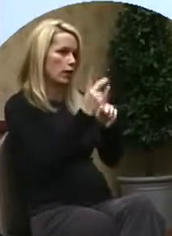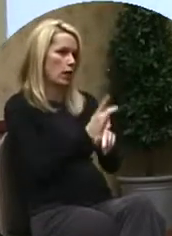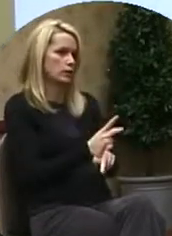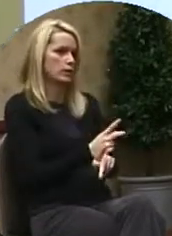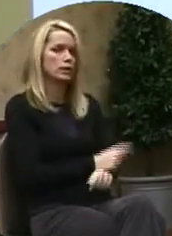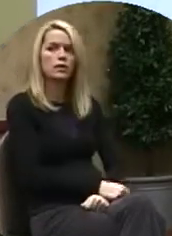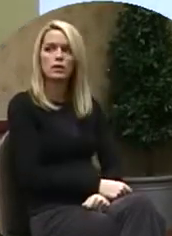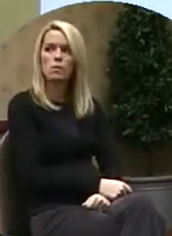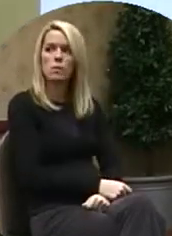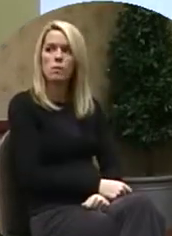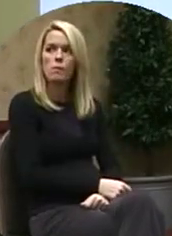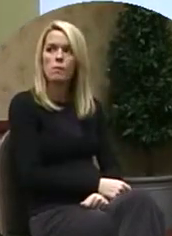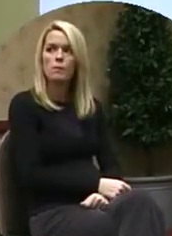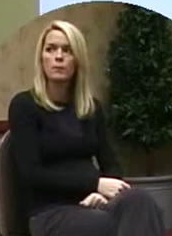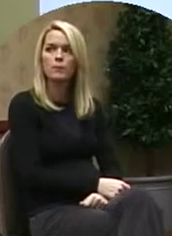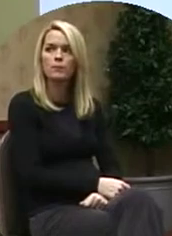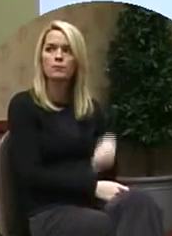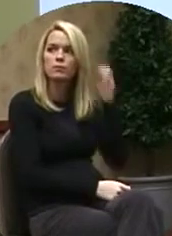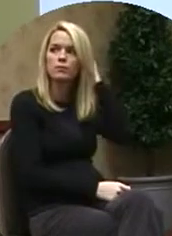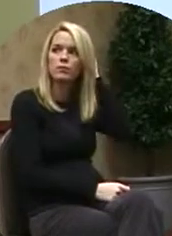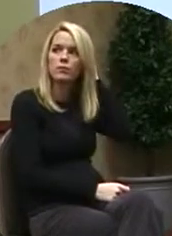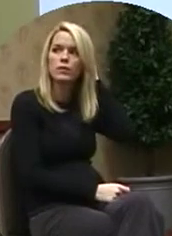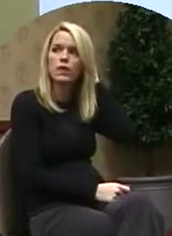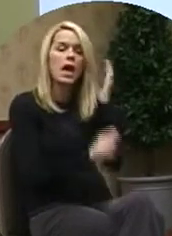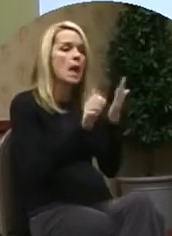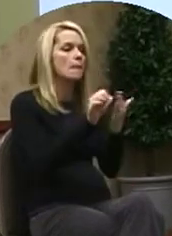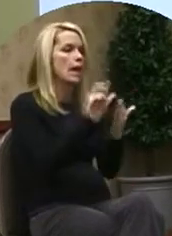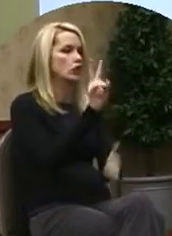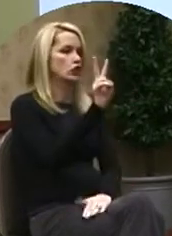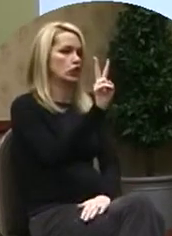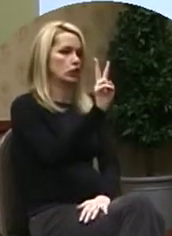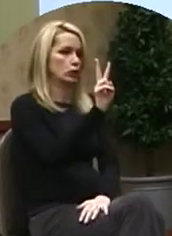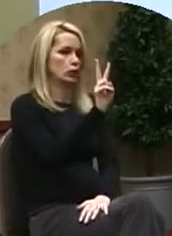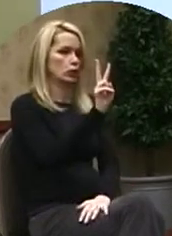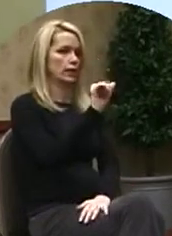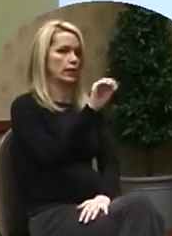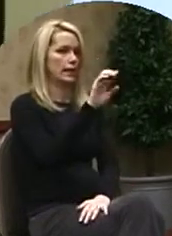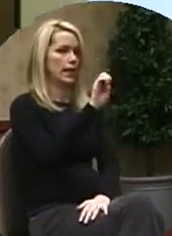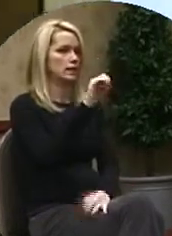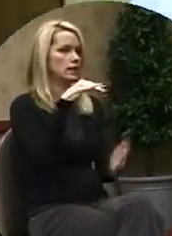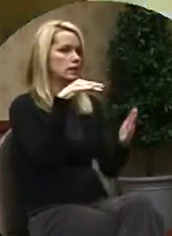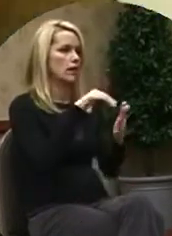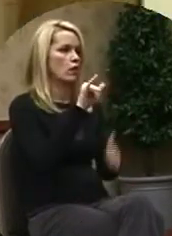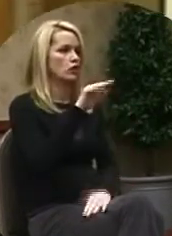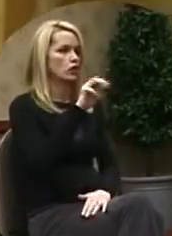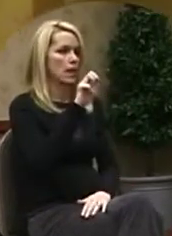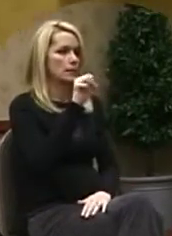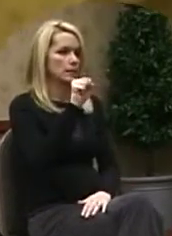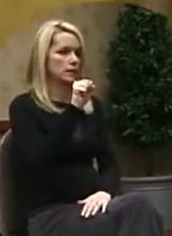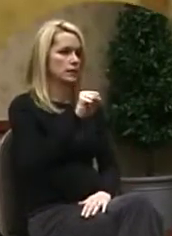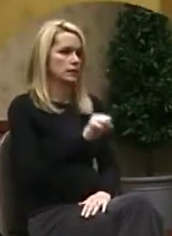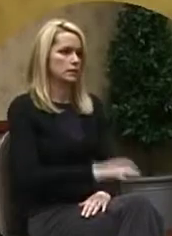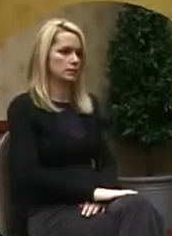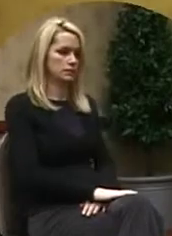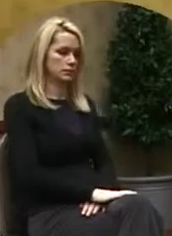Let's go back to the page 2 there, the case study on James.